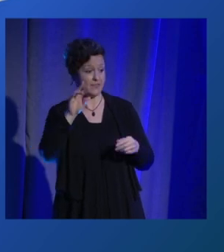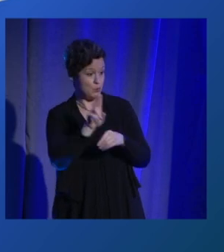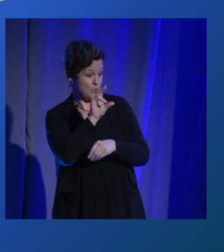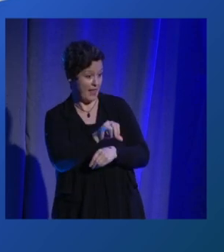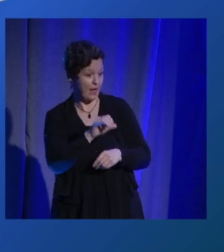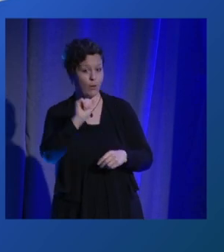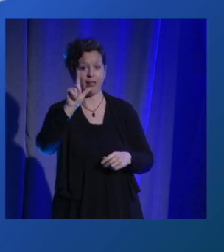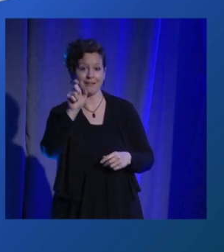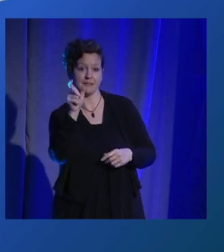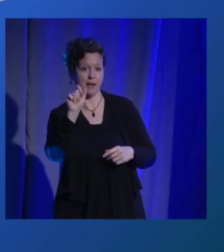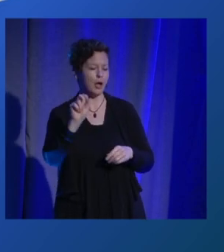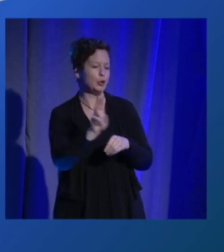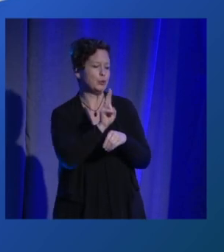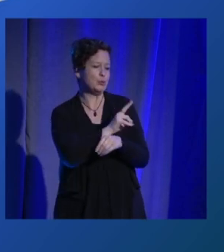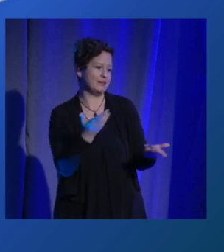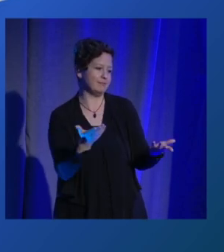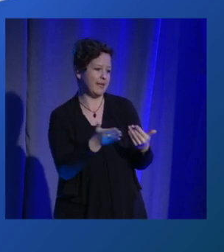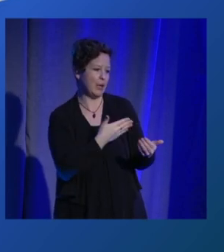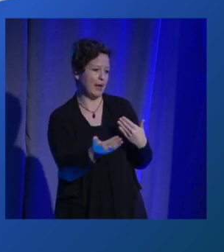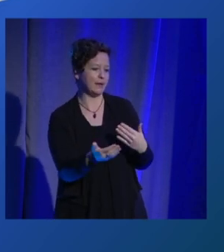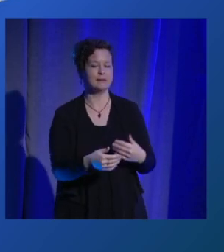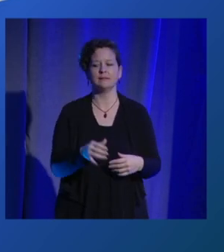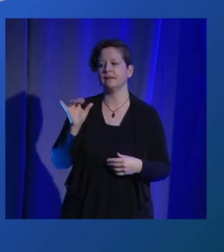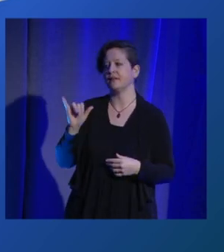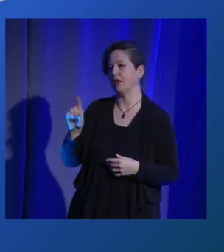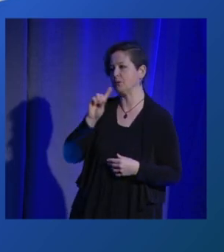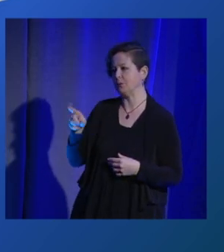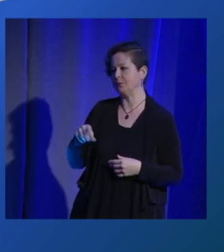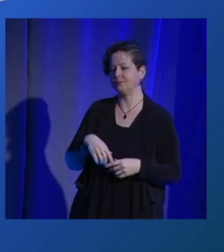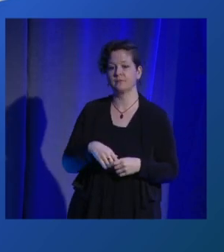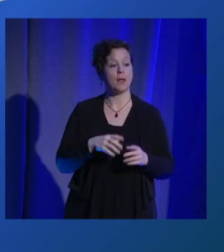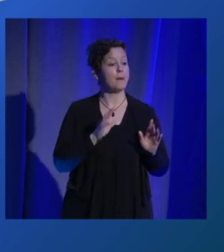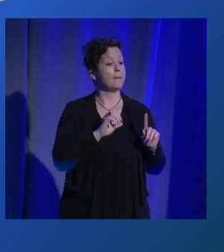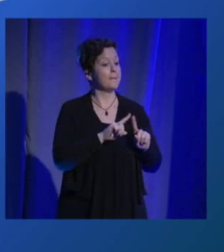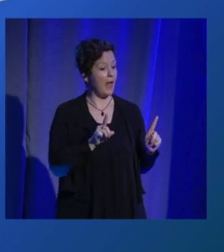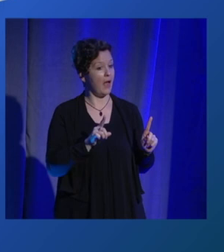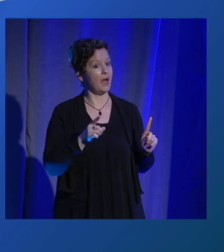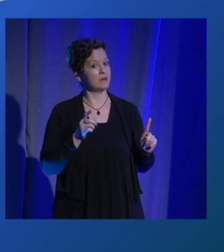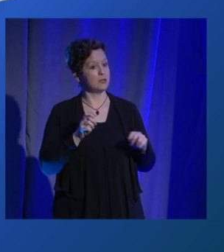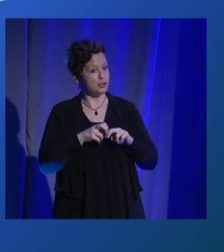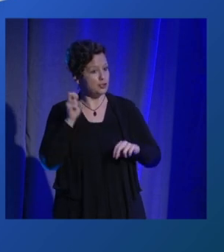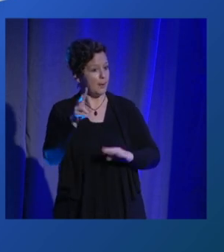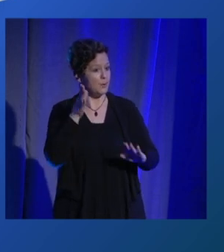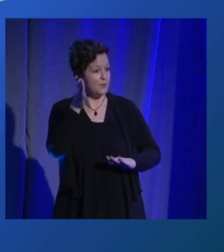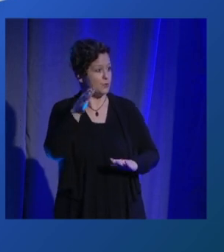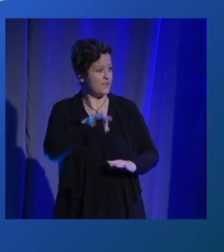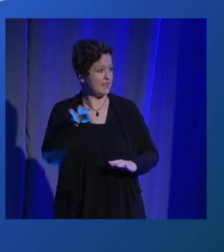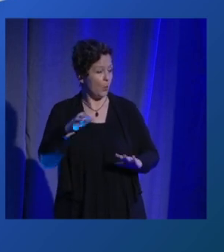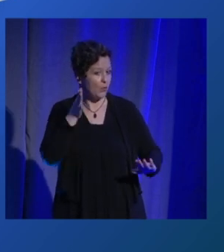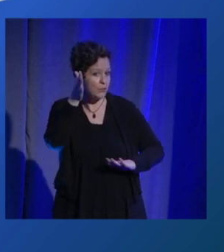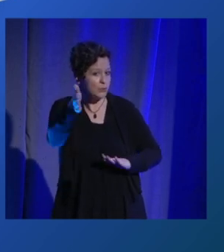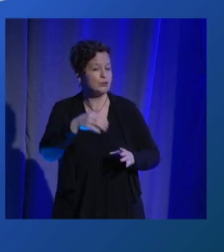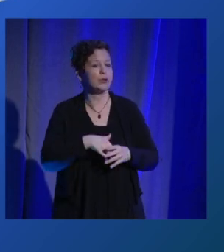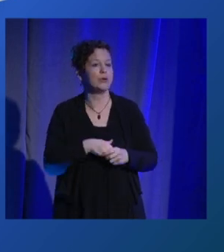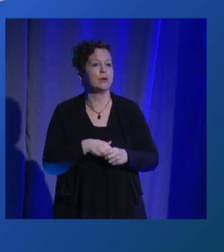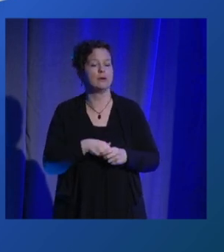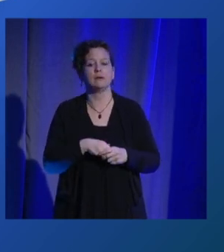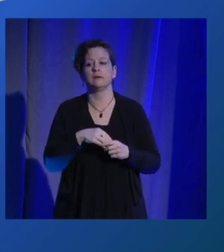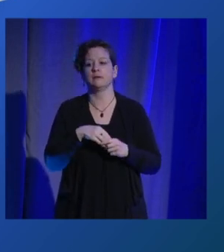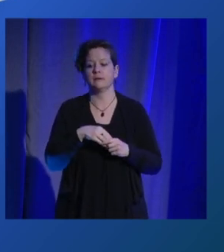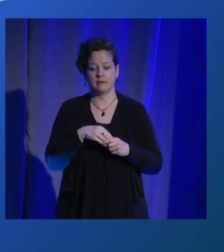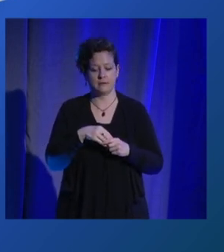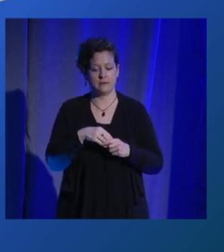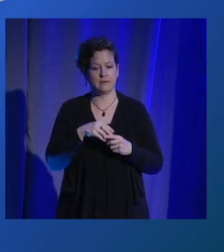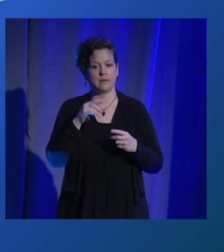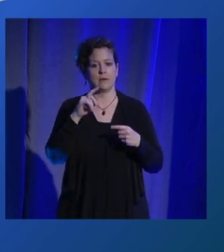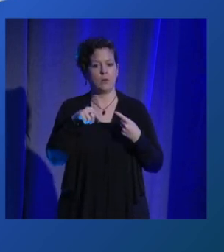so now fast forward into the future when that information isn't requires you to actually do one of this turn on your